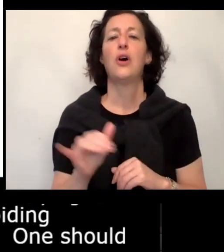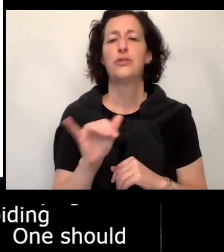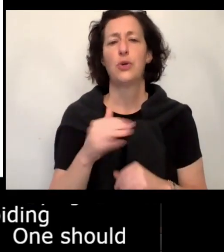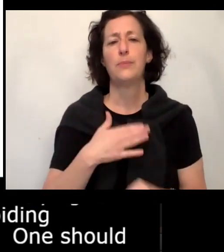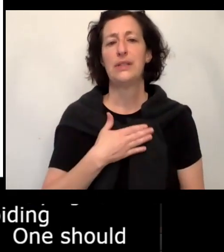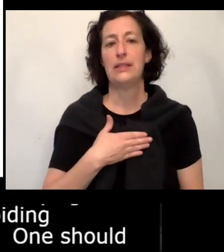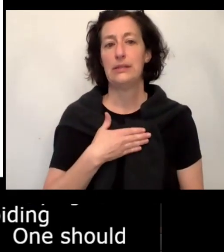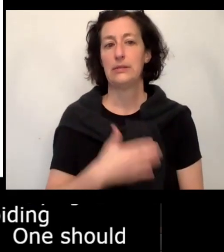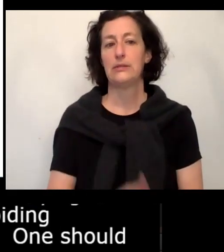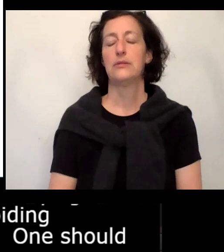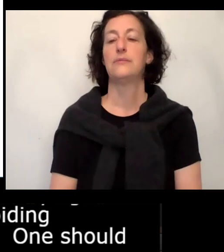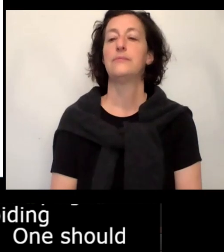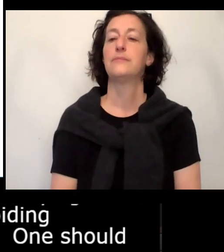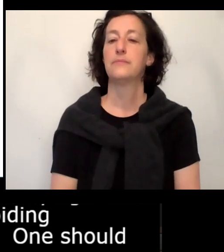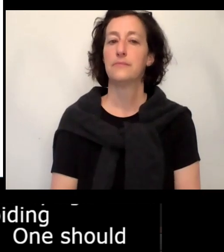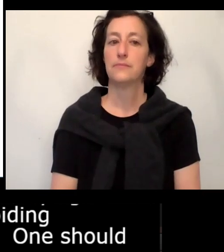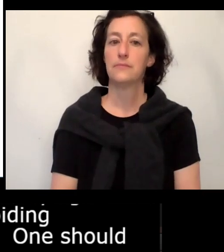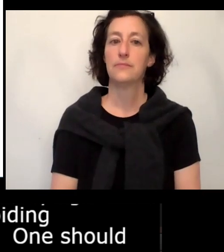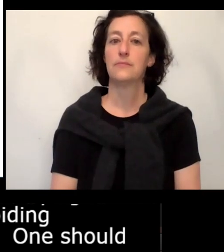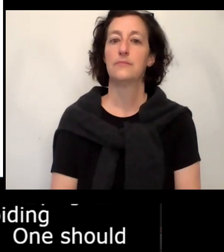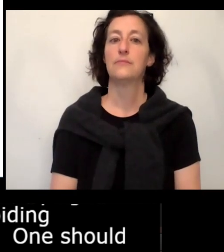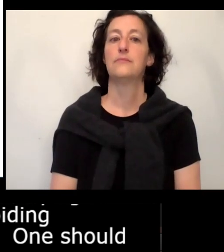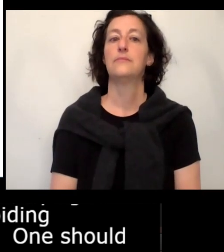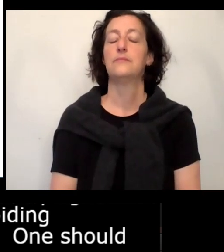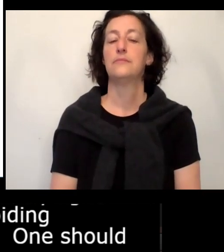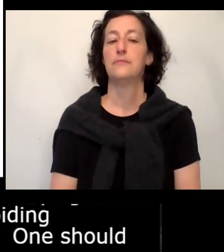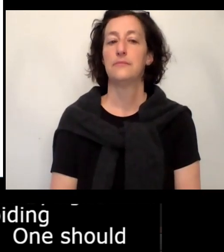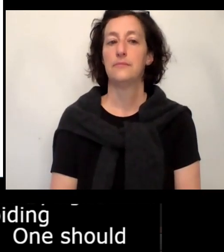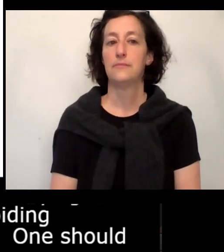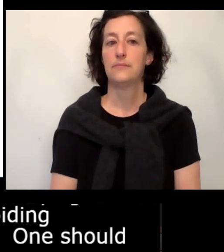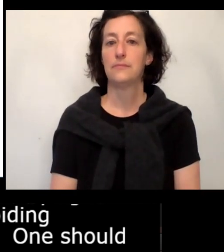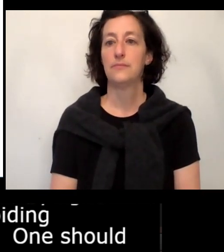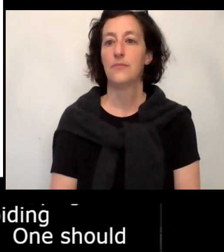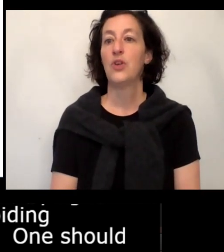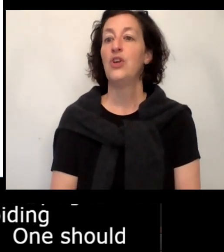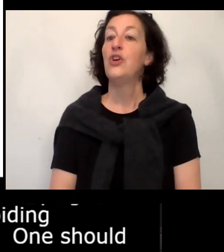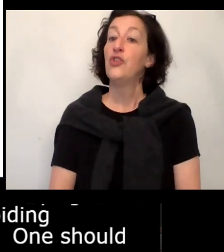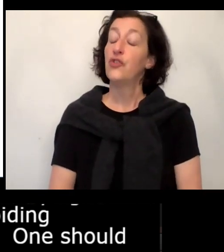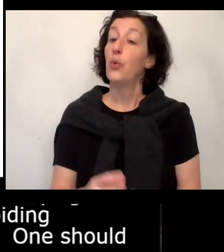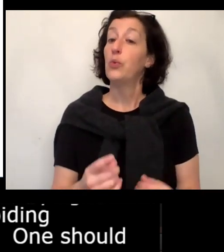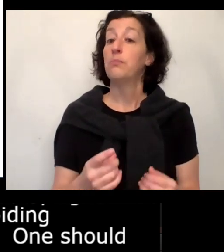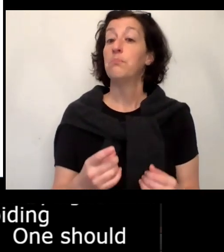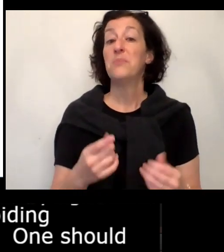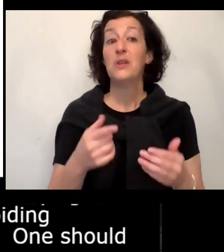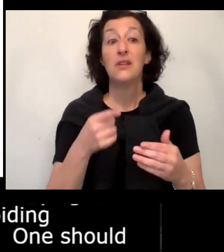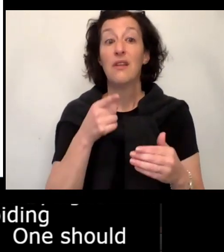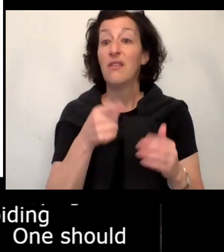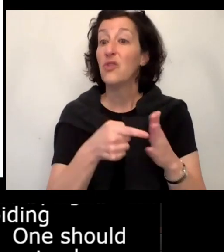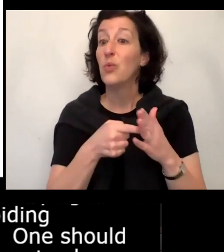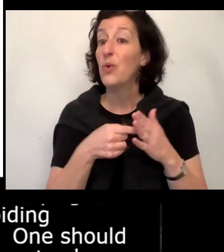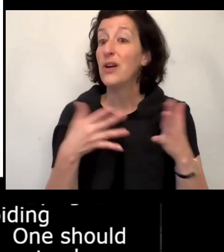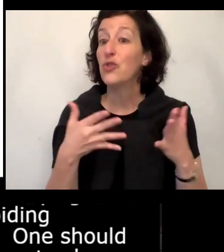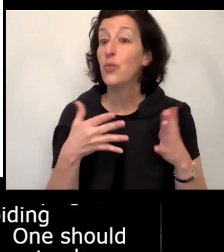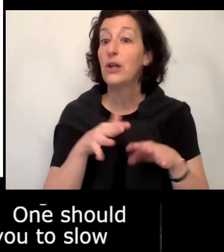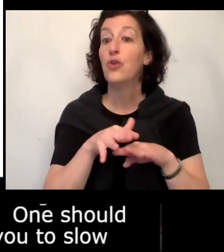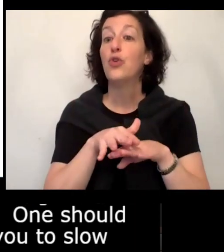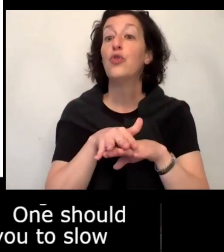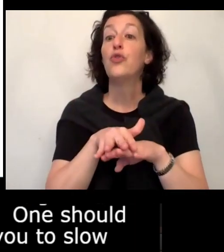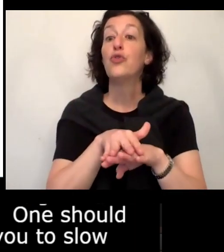and it's, again, requires you to slow down and think about what you're saying before